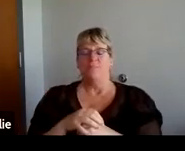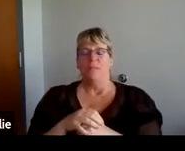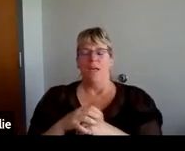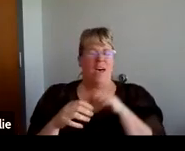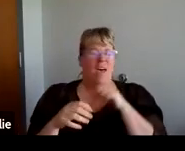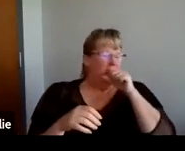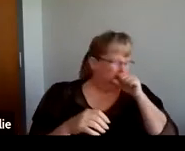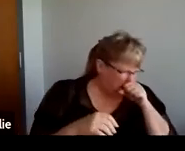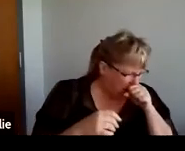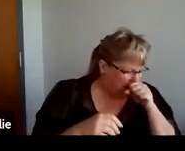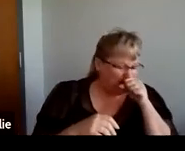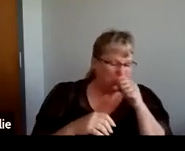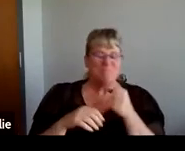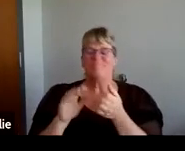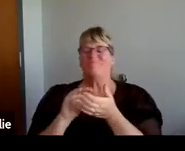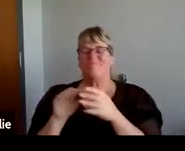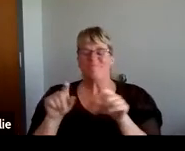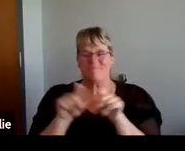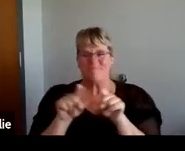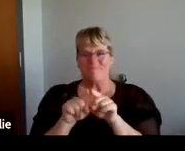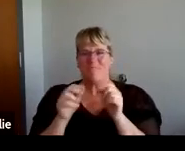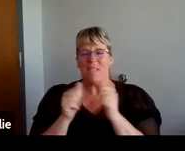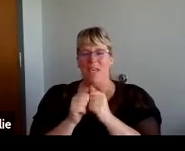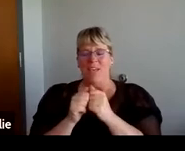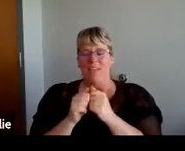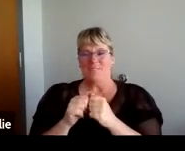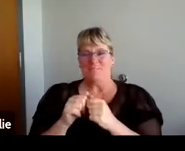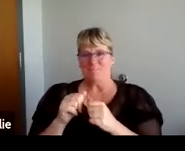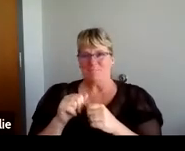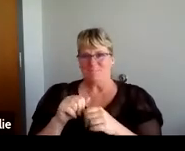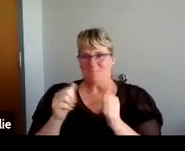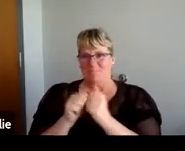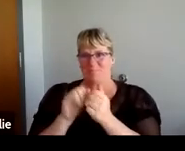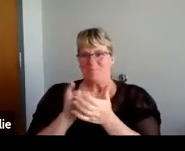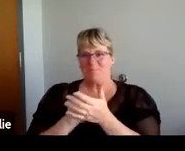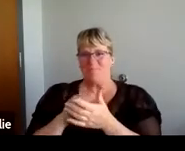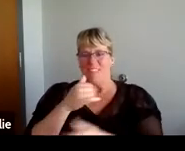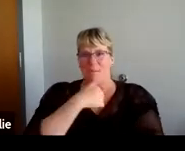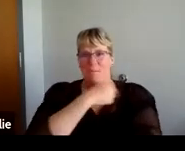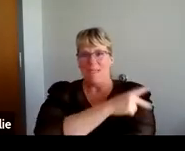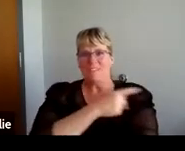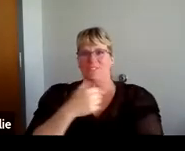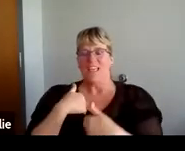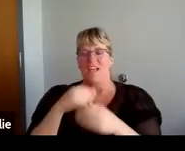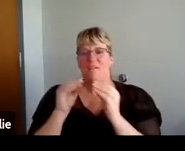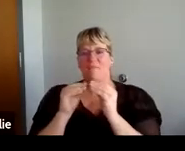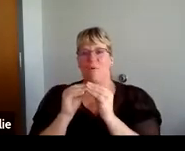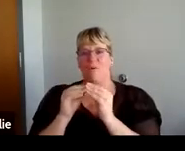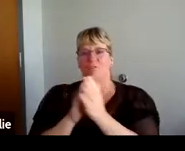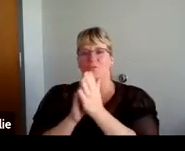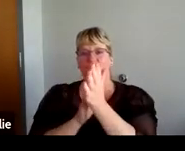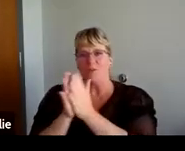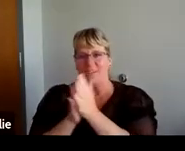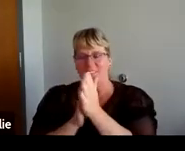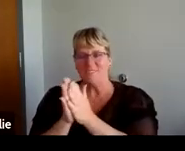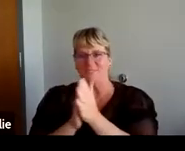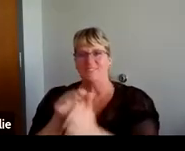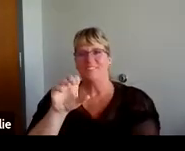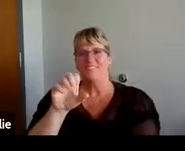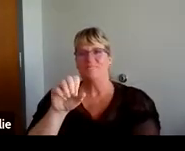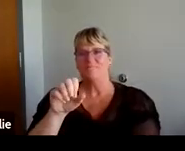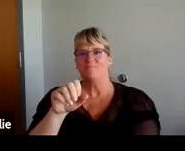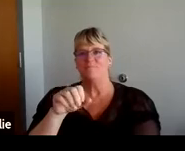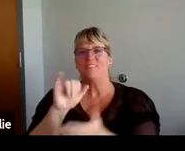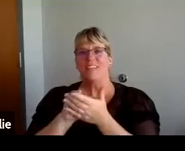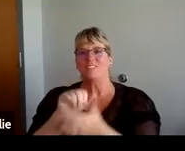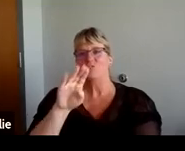the MAOA gene, those patients might have more susceptibility to aggressive states. So that's your